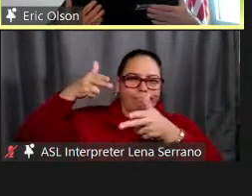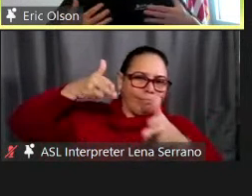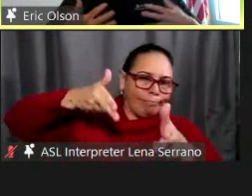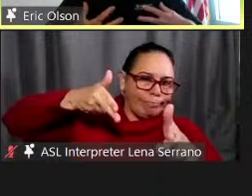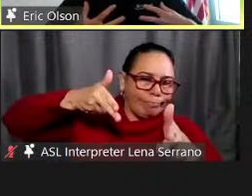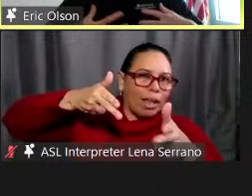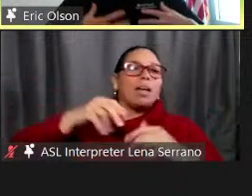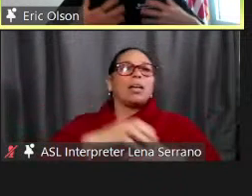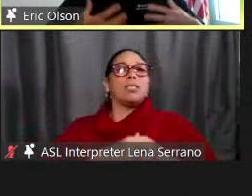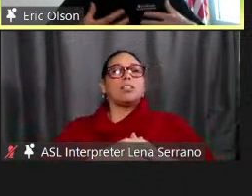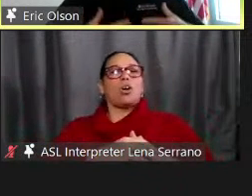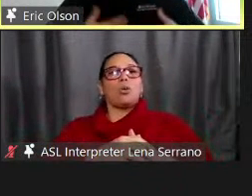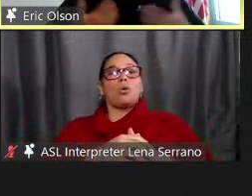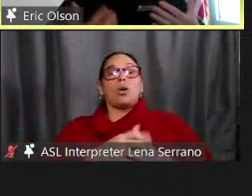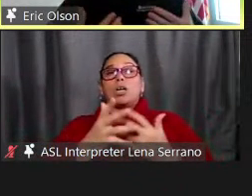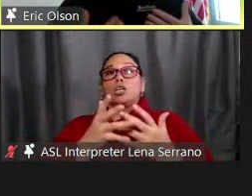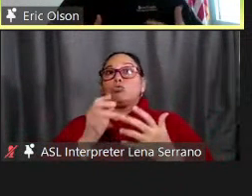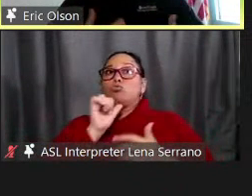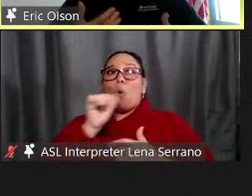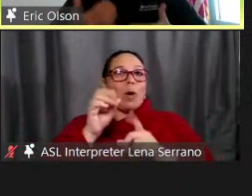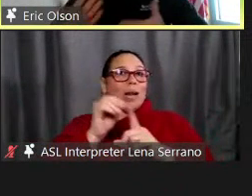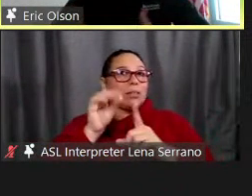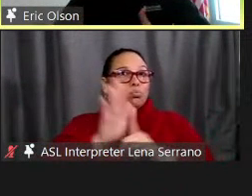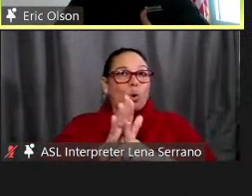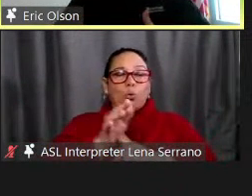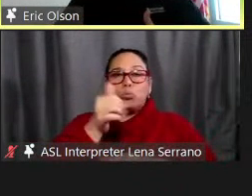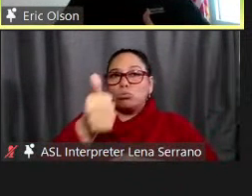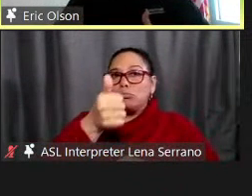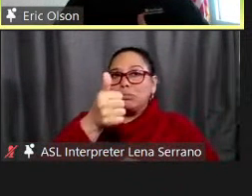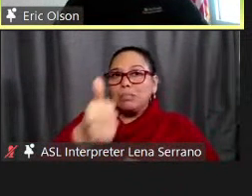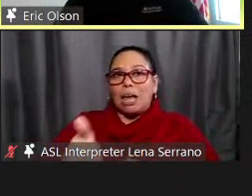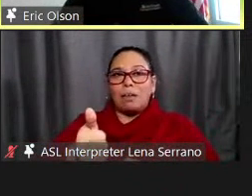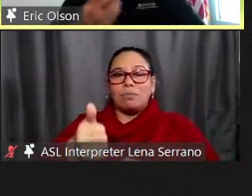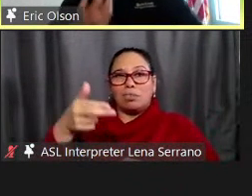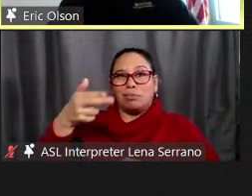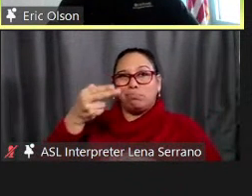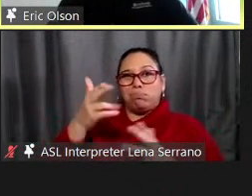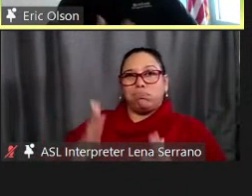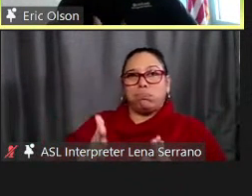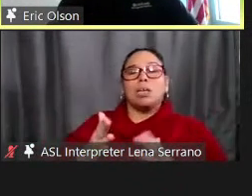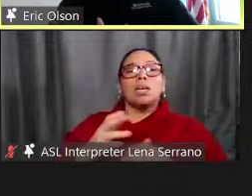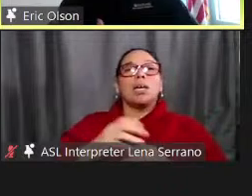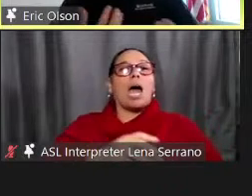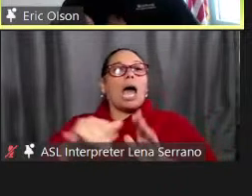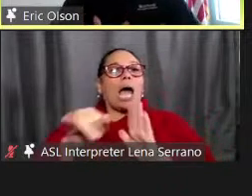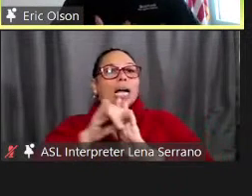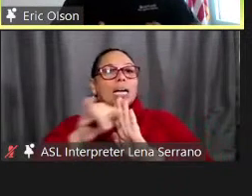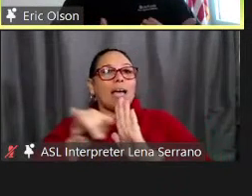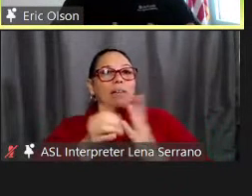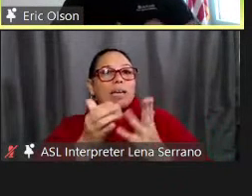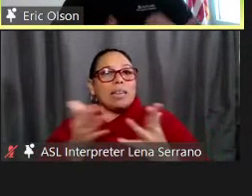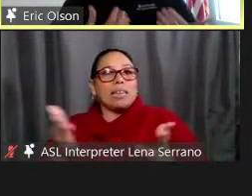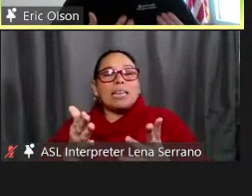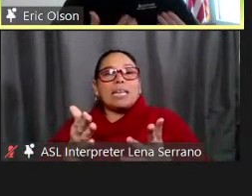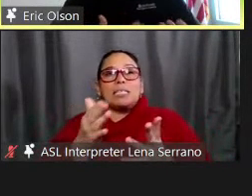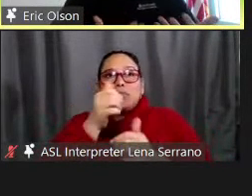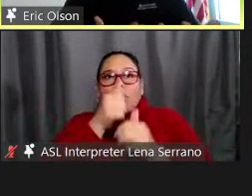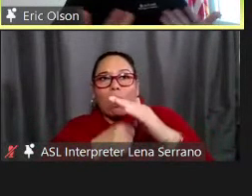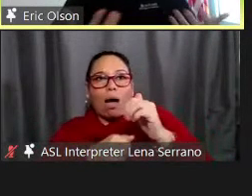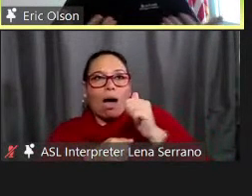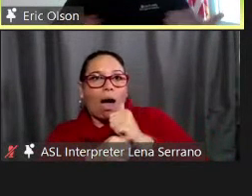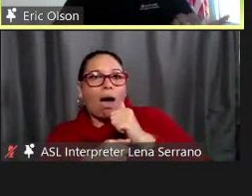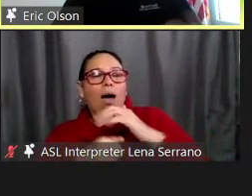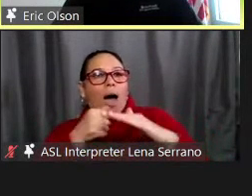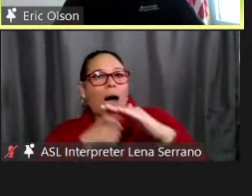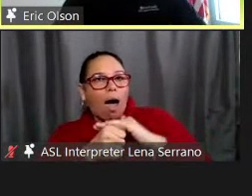and yourself to the assailant who may be nearby and potentially targeting you, and identifying things that we can get down behind that could protect